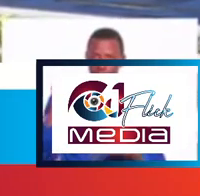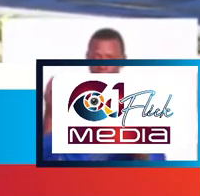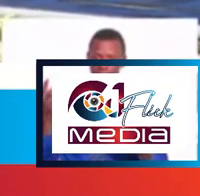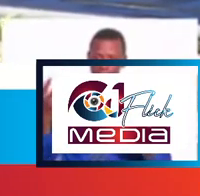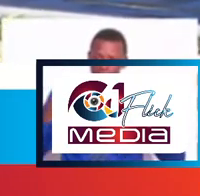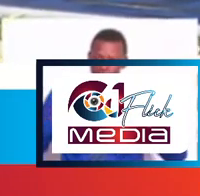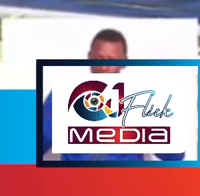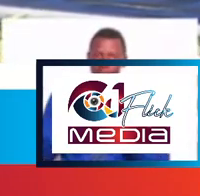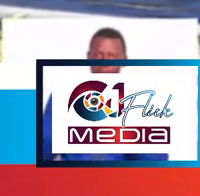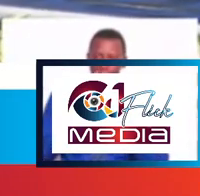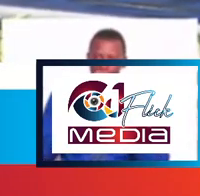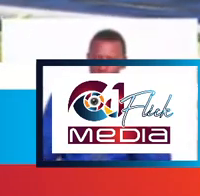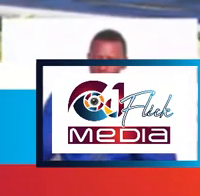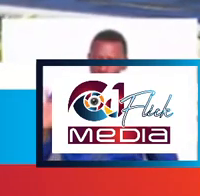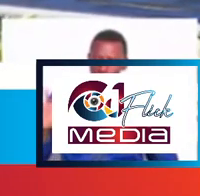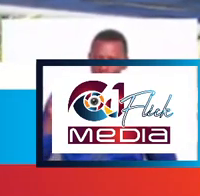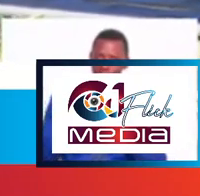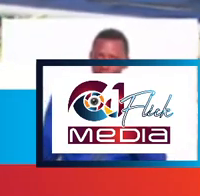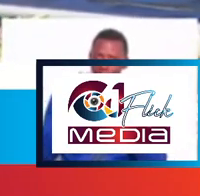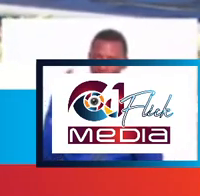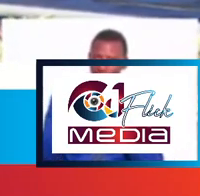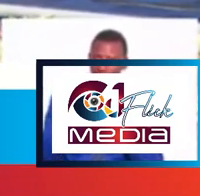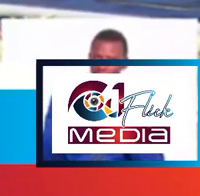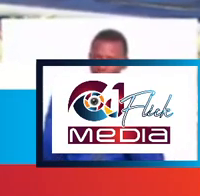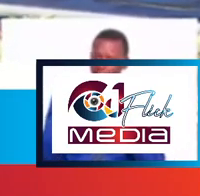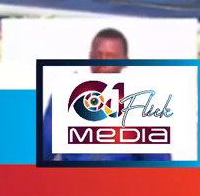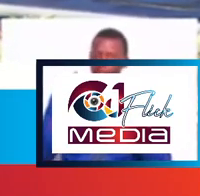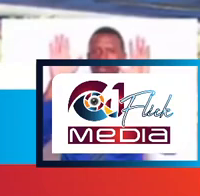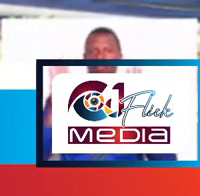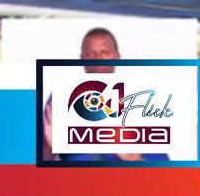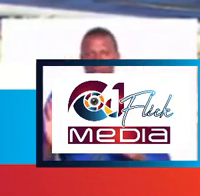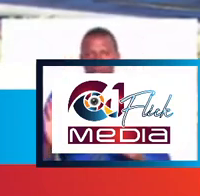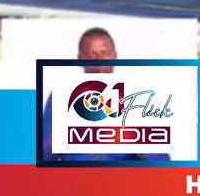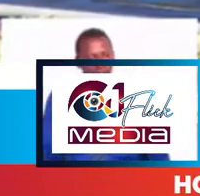key factors to successful marriage.